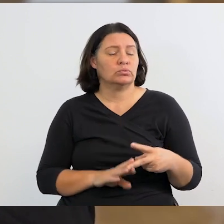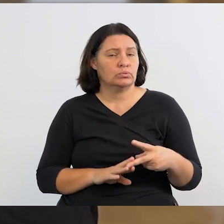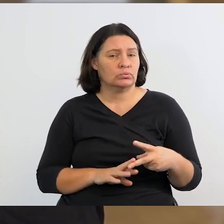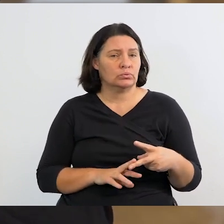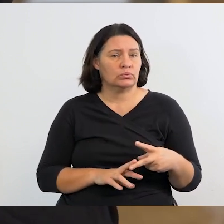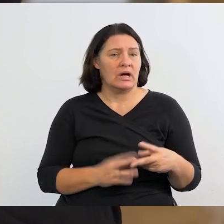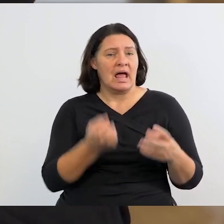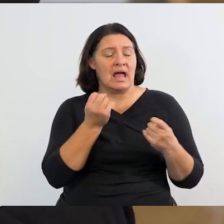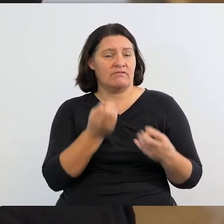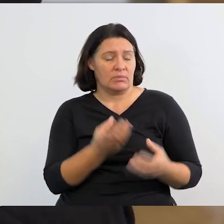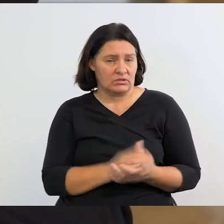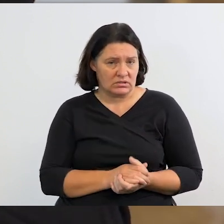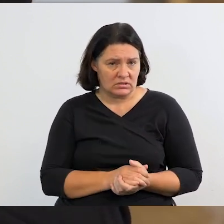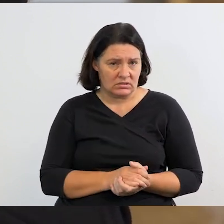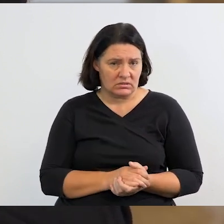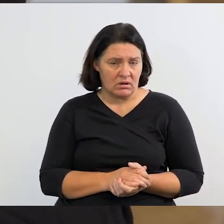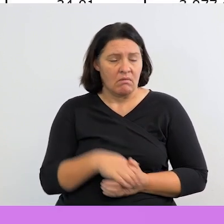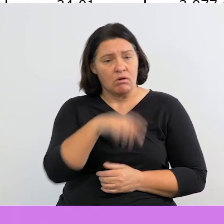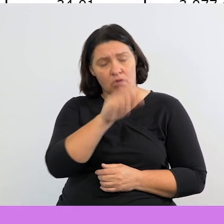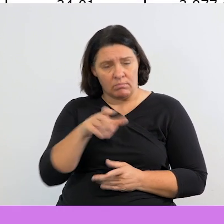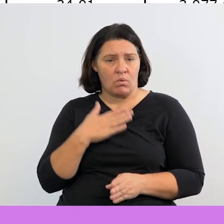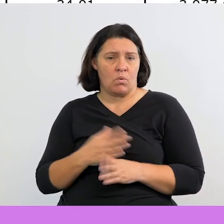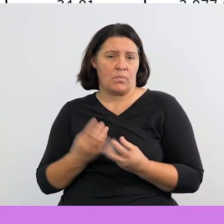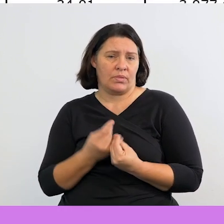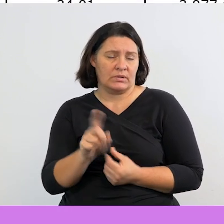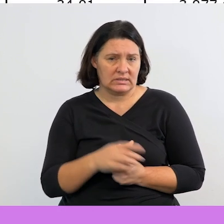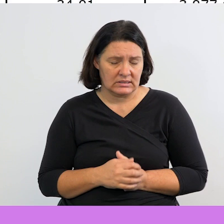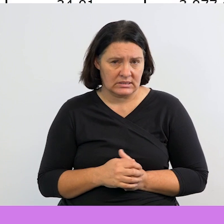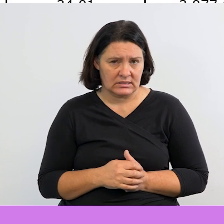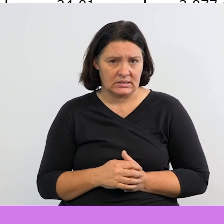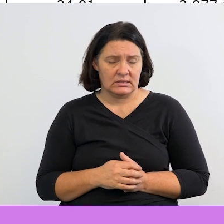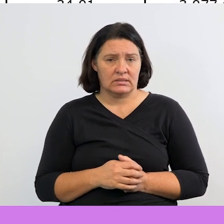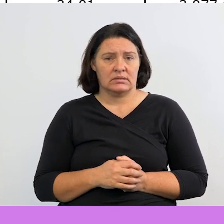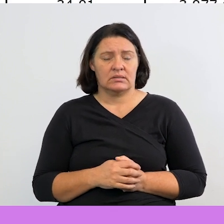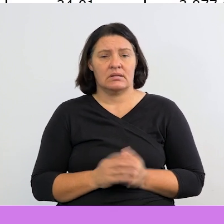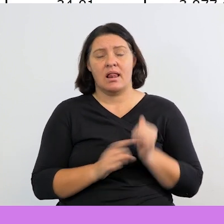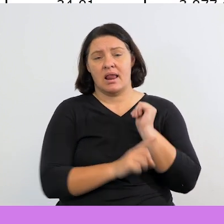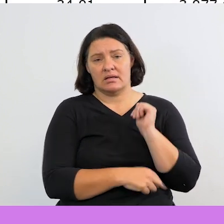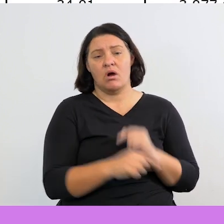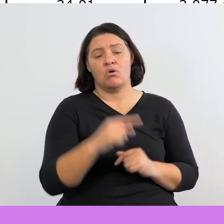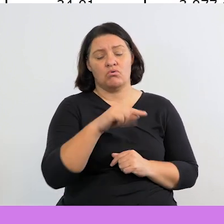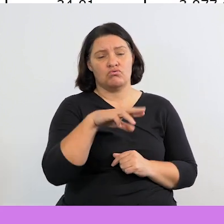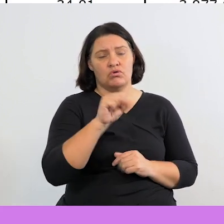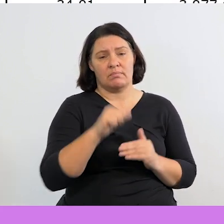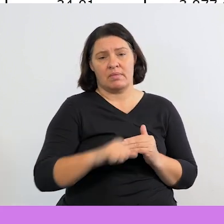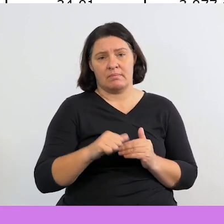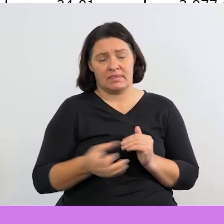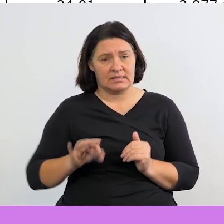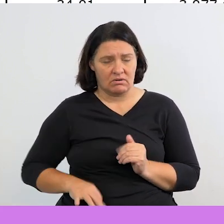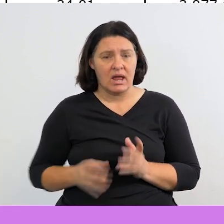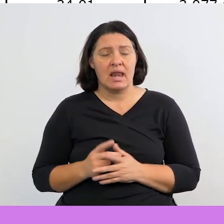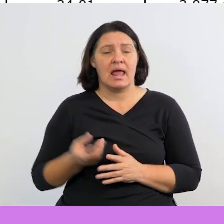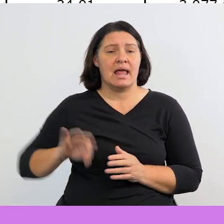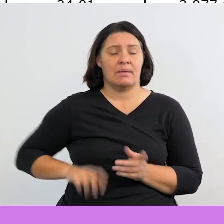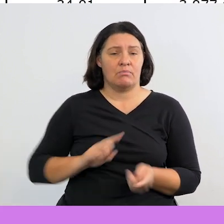applicable information, right, or columns that I need to work with? It will definitely be the last gross monthly salary as well as